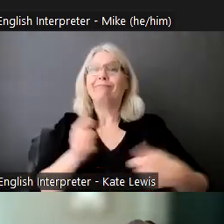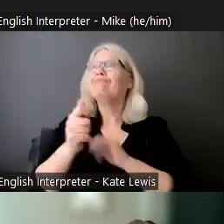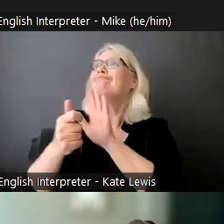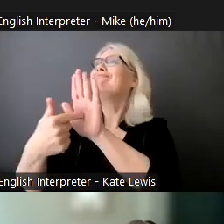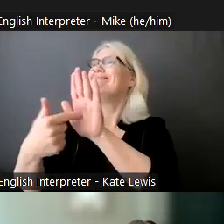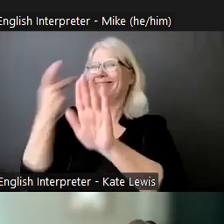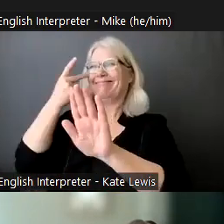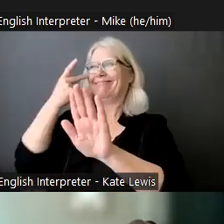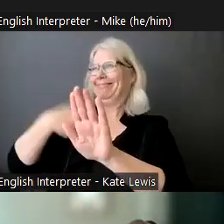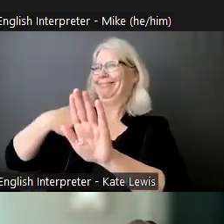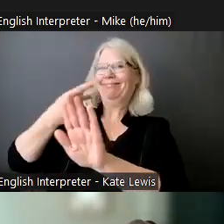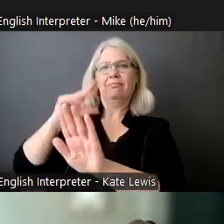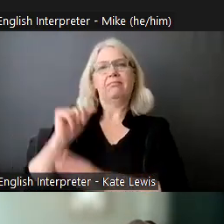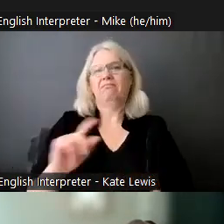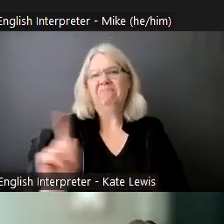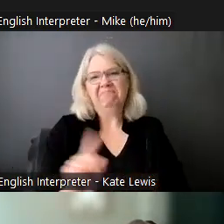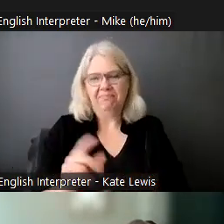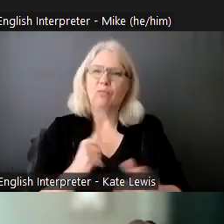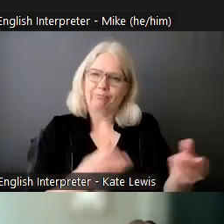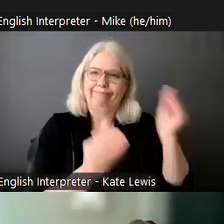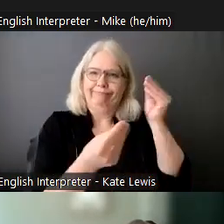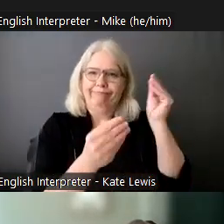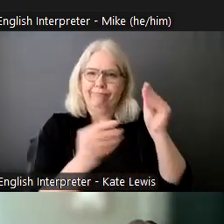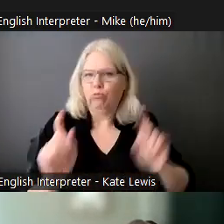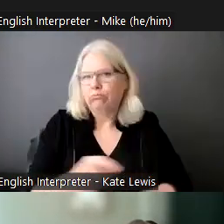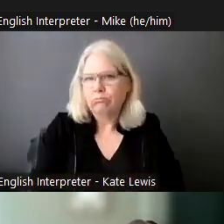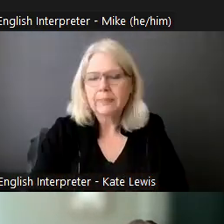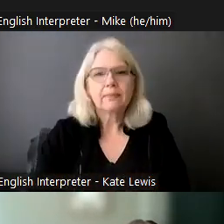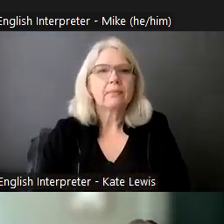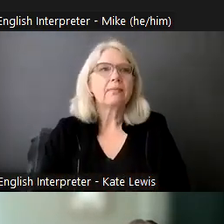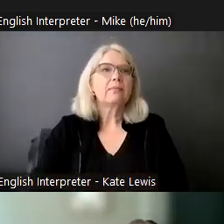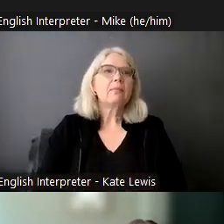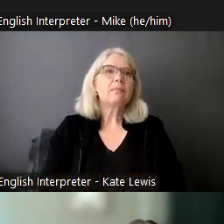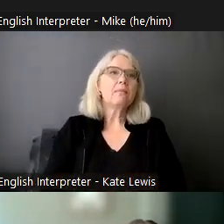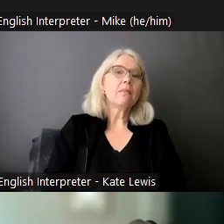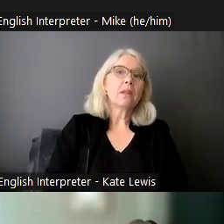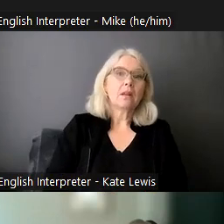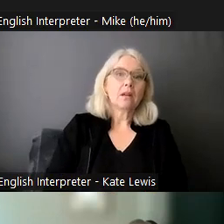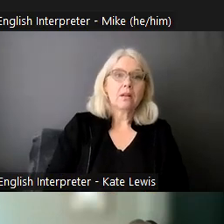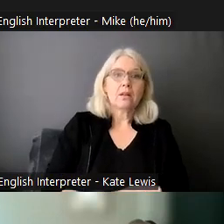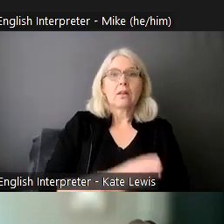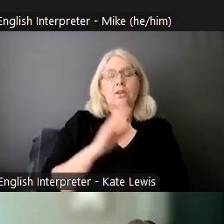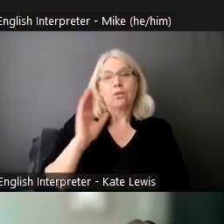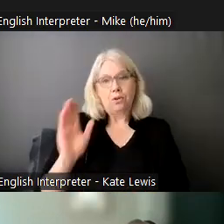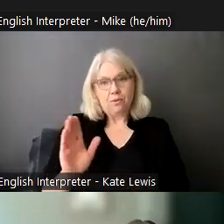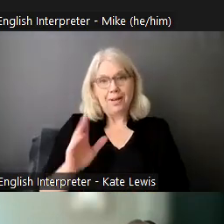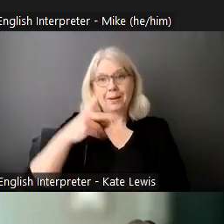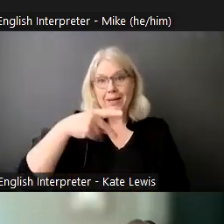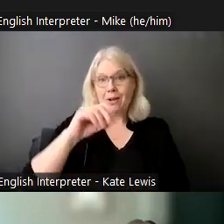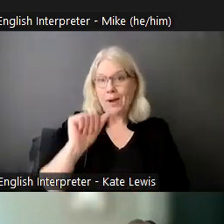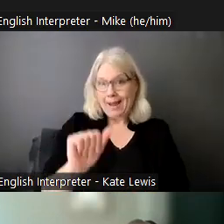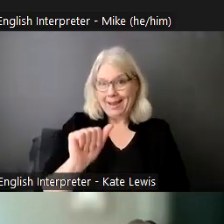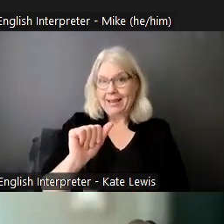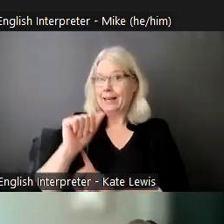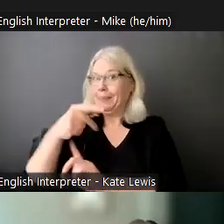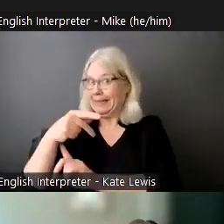Should I give the power of attorney to my attorneys? So again, I'm going to make that distinction between the power of attorney for personal care